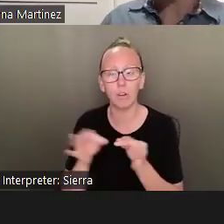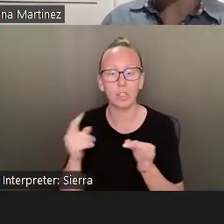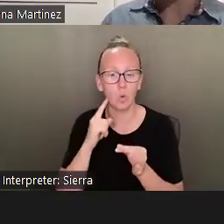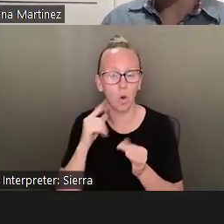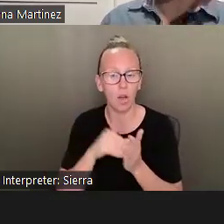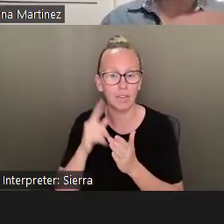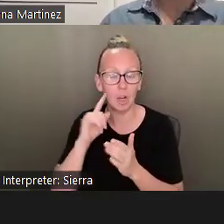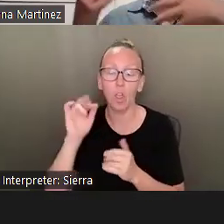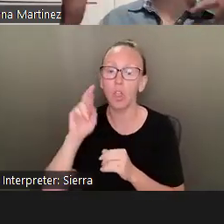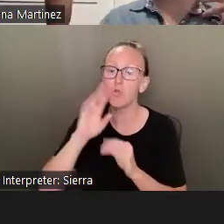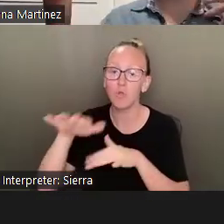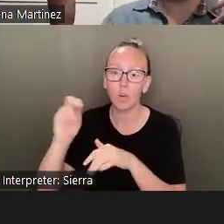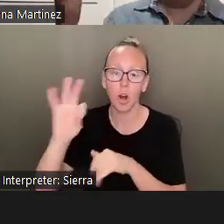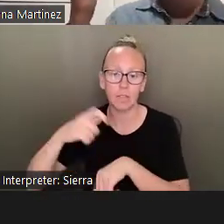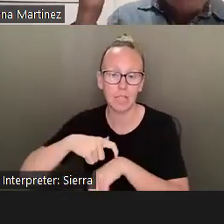of consciousness, right?